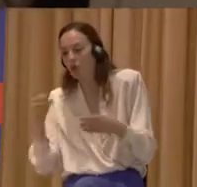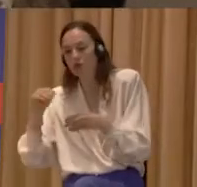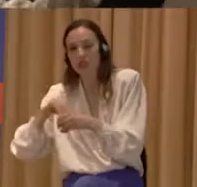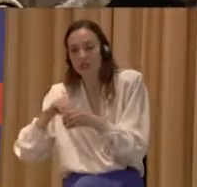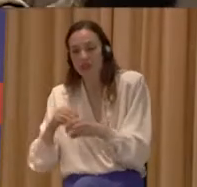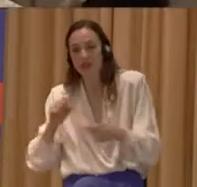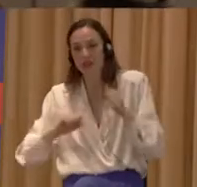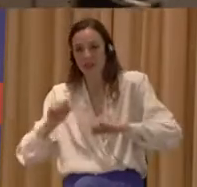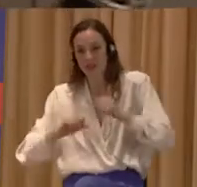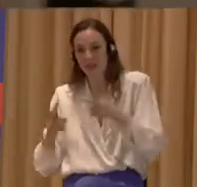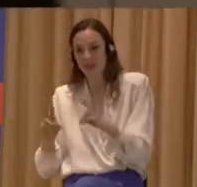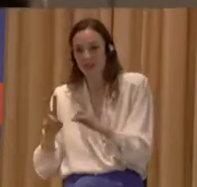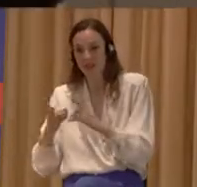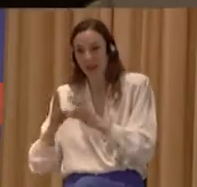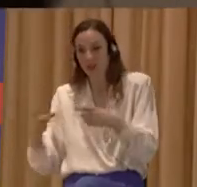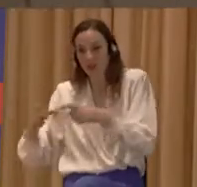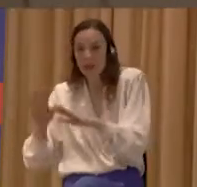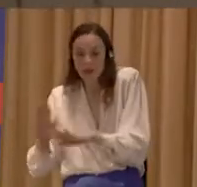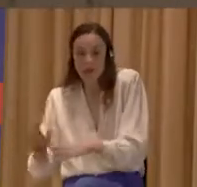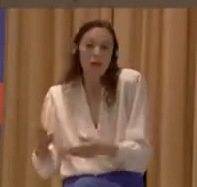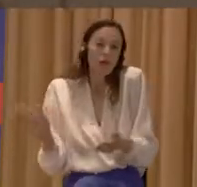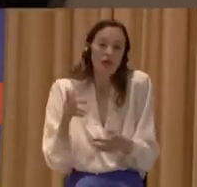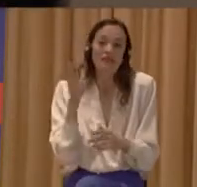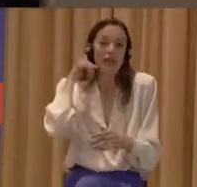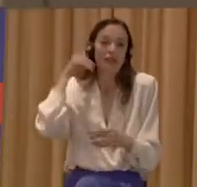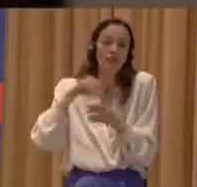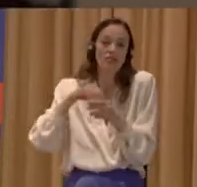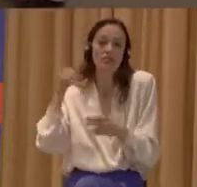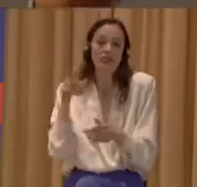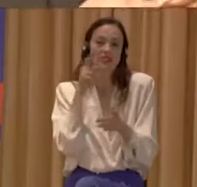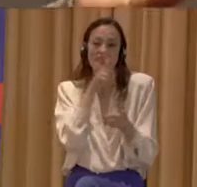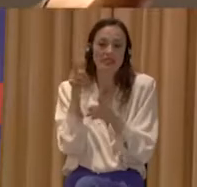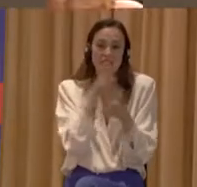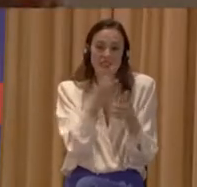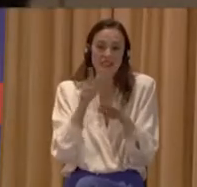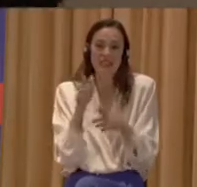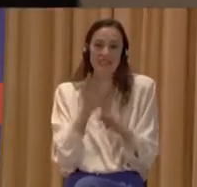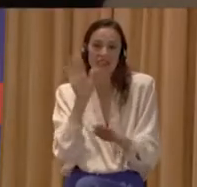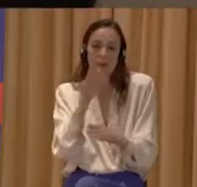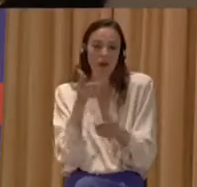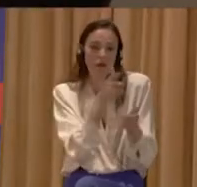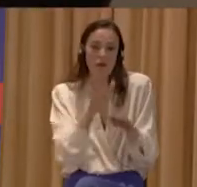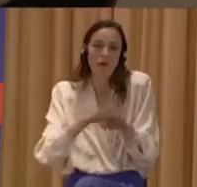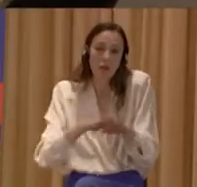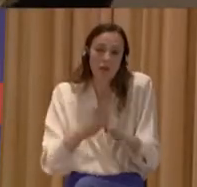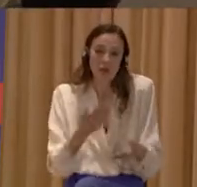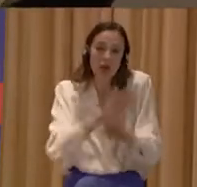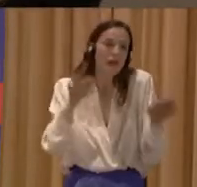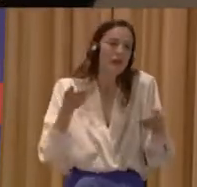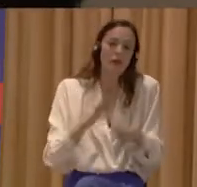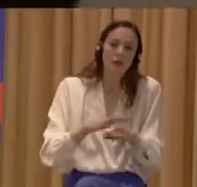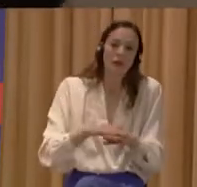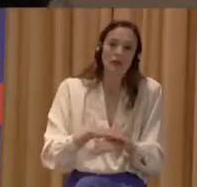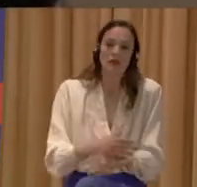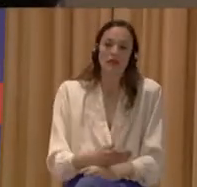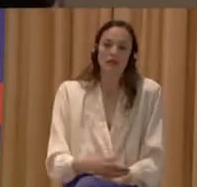phone. Everyone can make a film for nothing. You can learn how to act. You can learn a